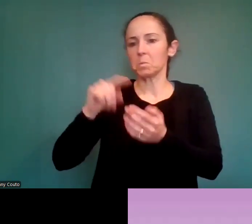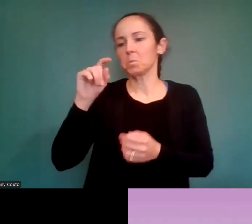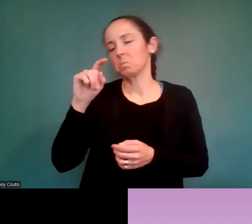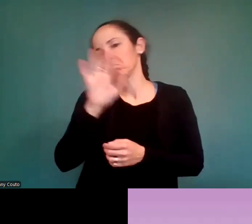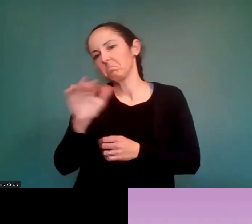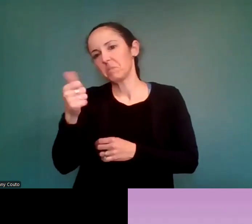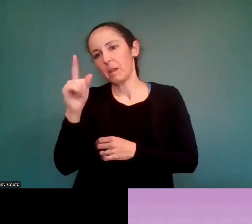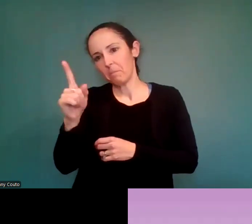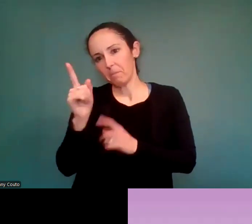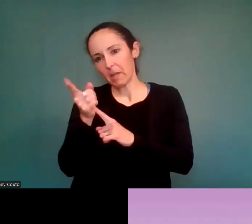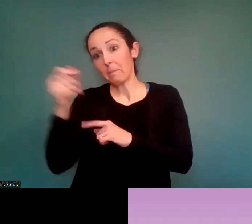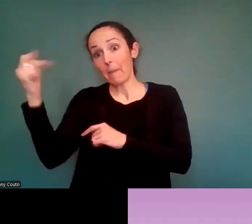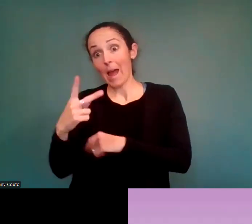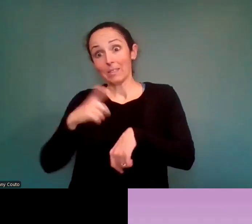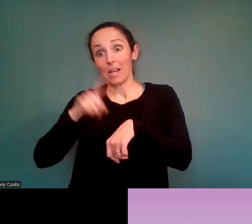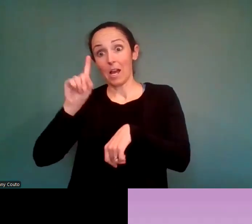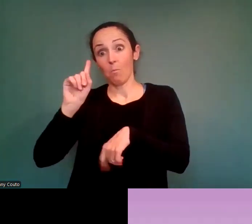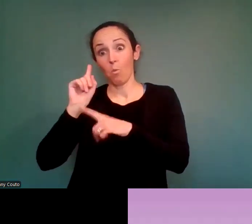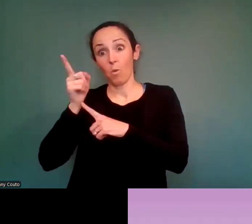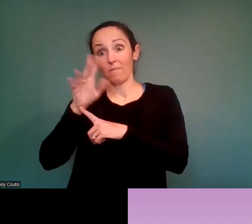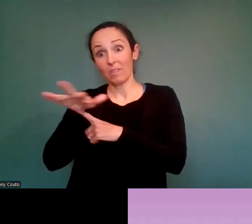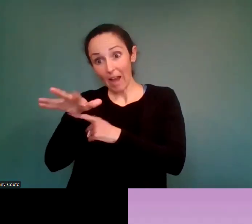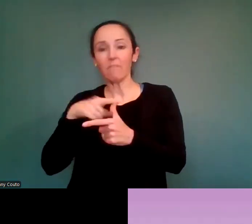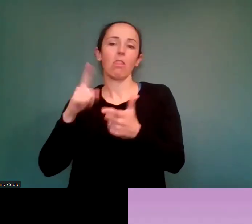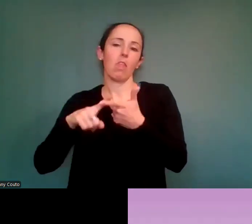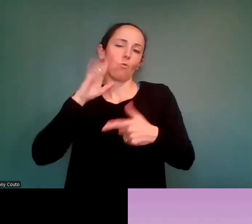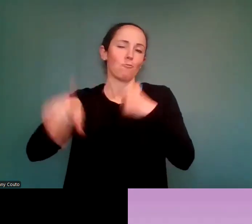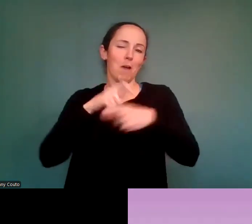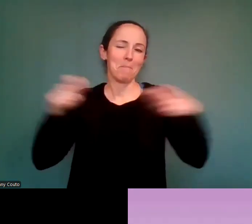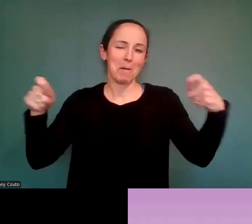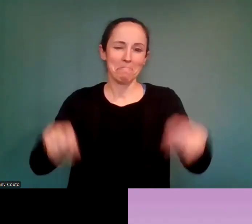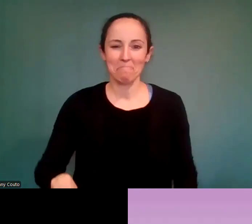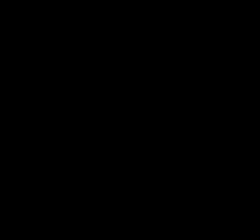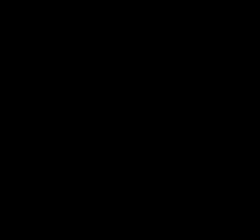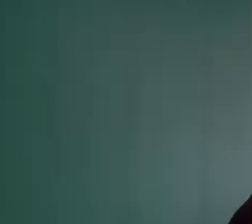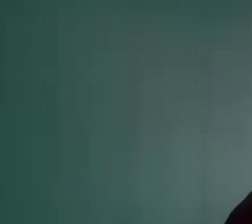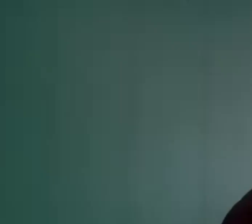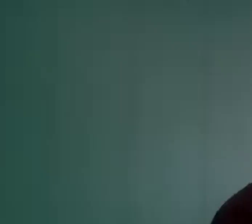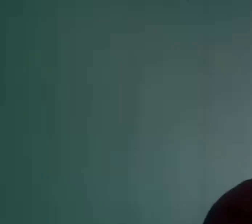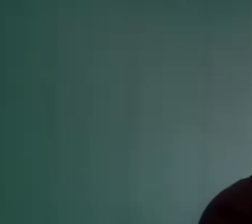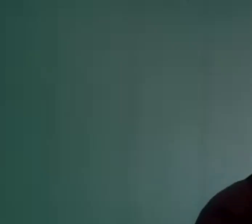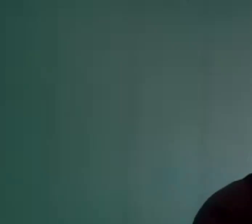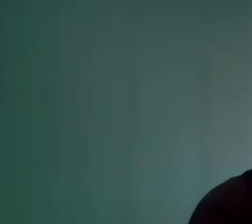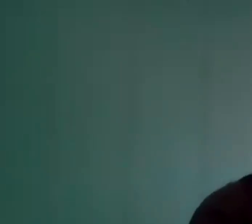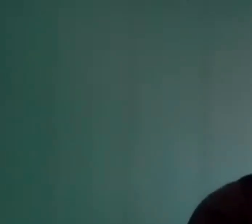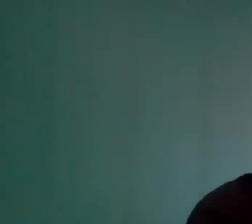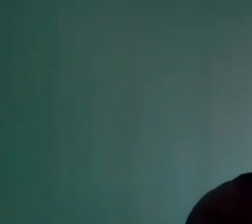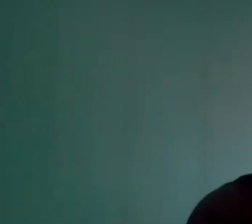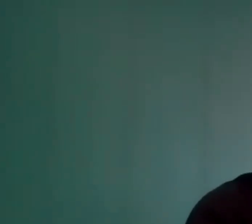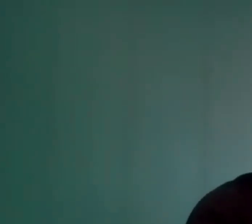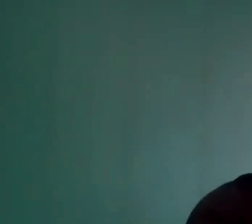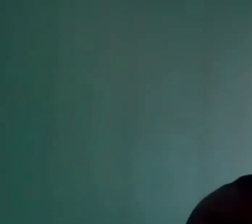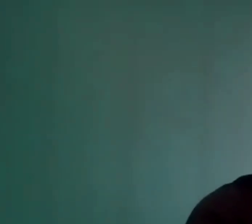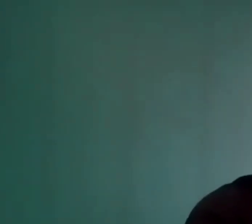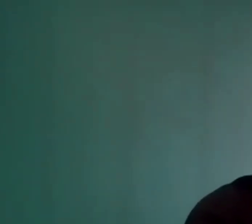1:55, and then we'll come back as a large group to kind of close out for today. Okay, that sounds perfect. Meet some new people, see some